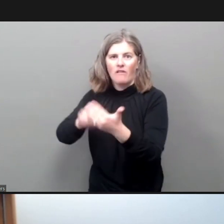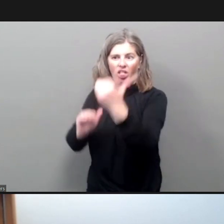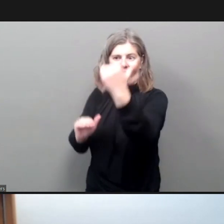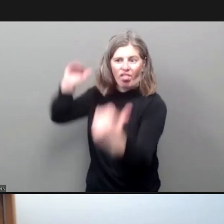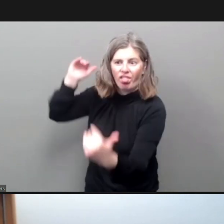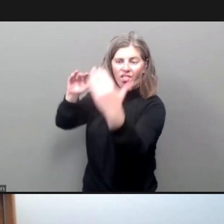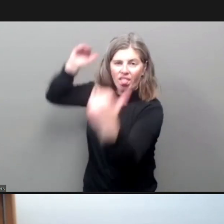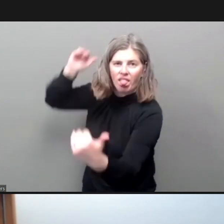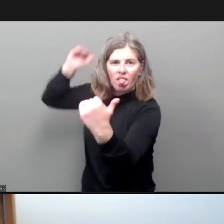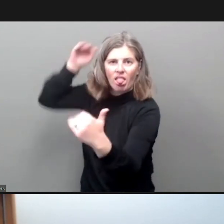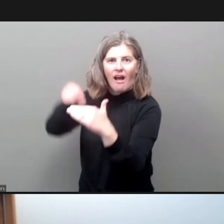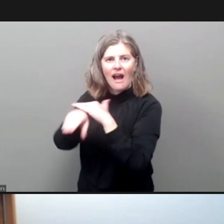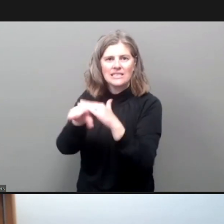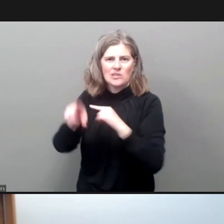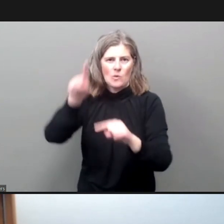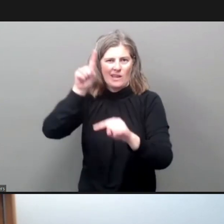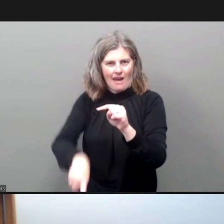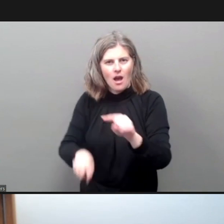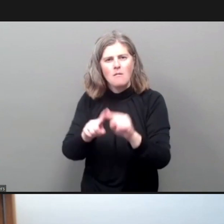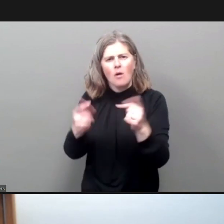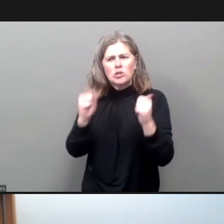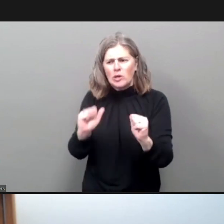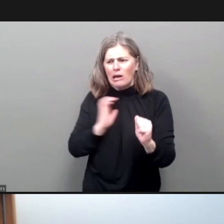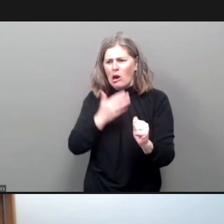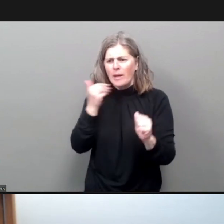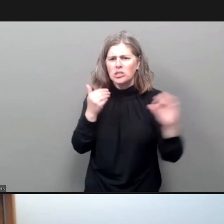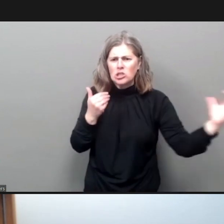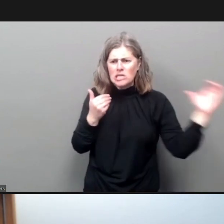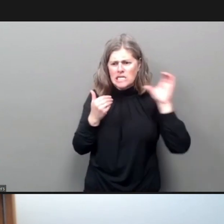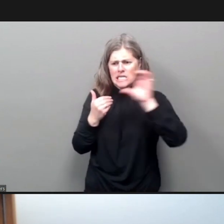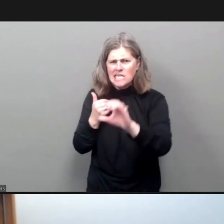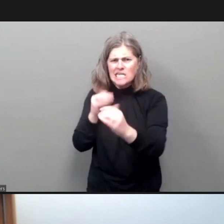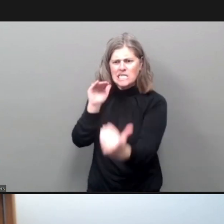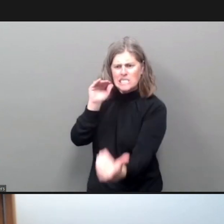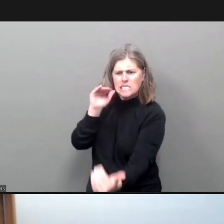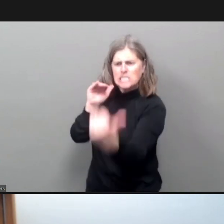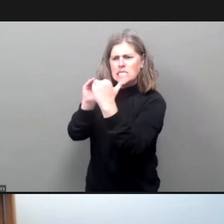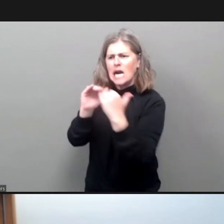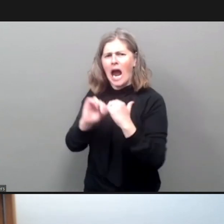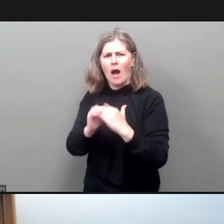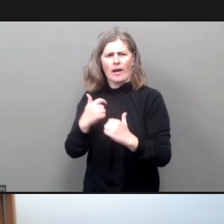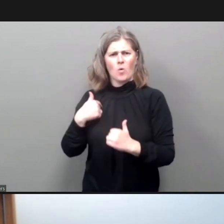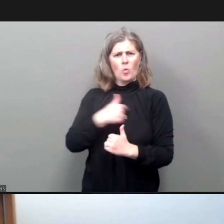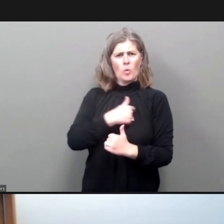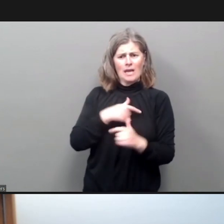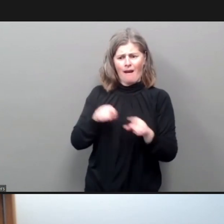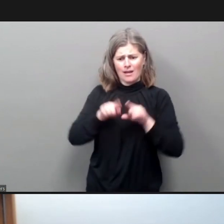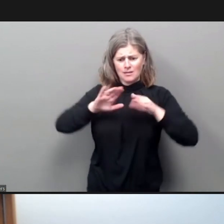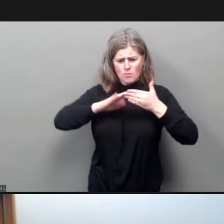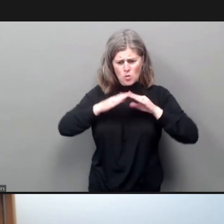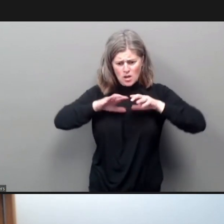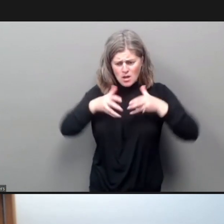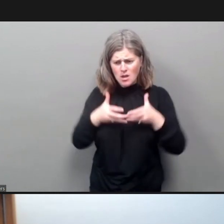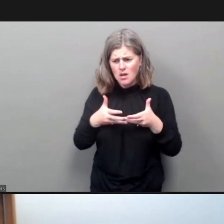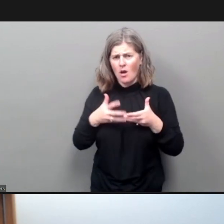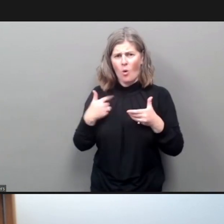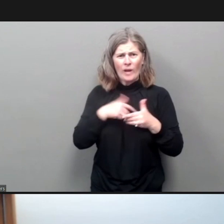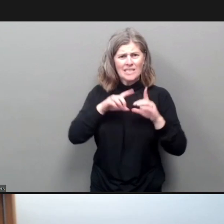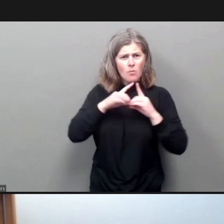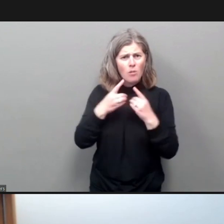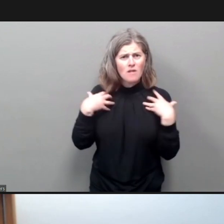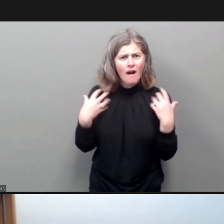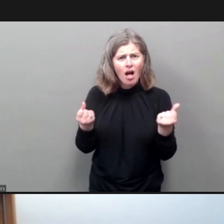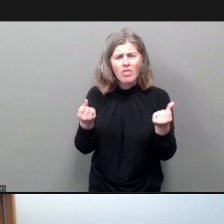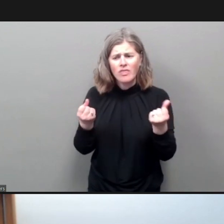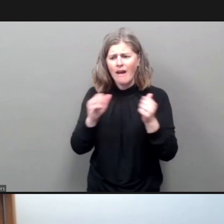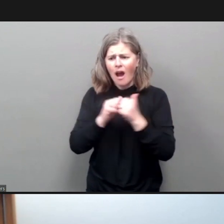access to healthcare, but we're trying our best right now to say, how can we as a community, Department of Health, working